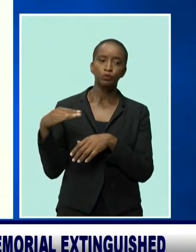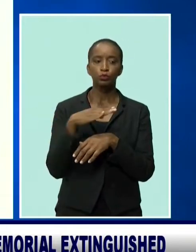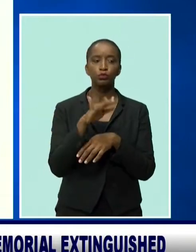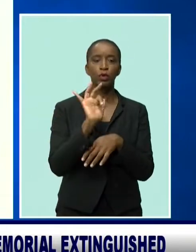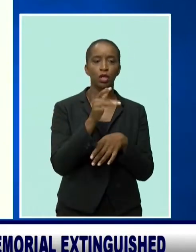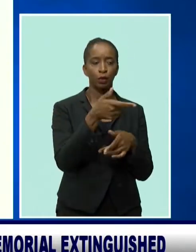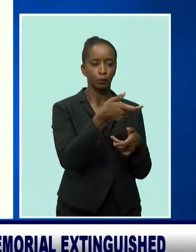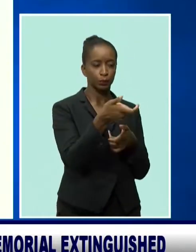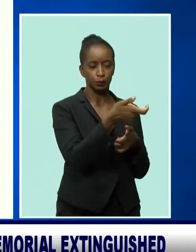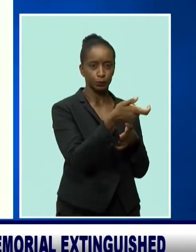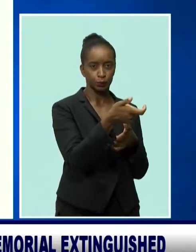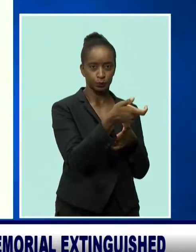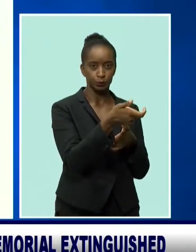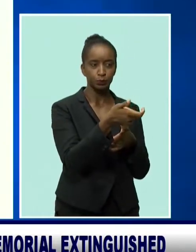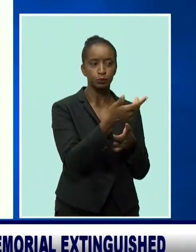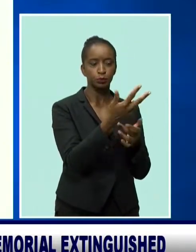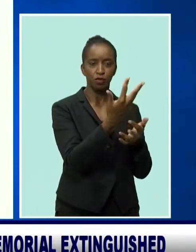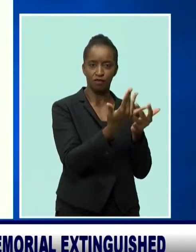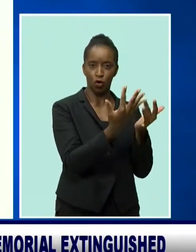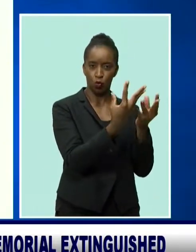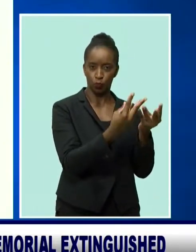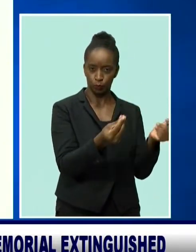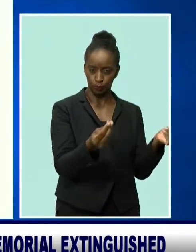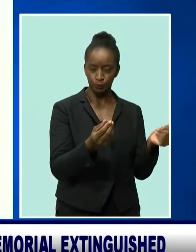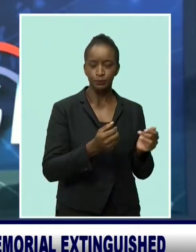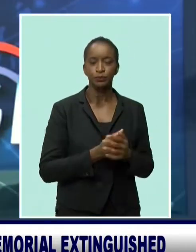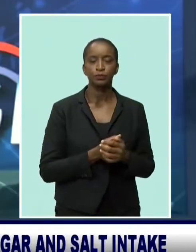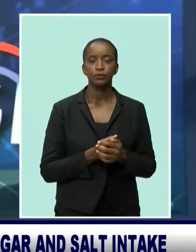extinguish the tree fire.